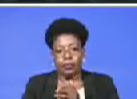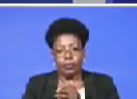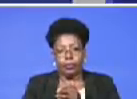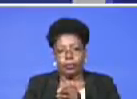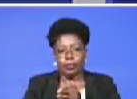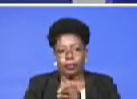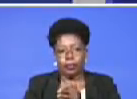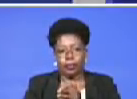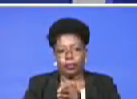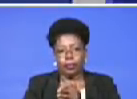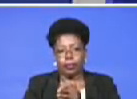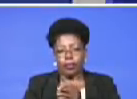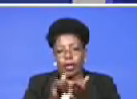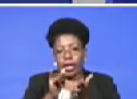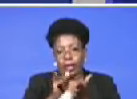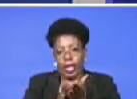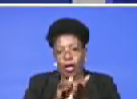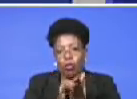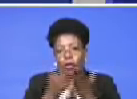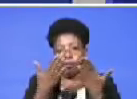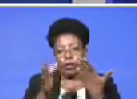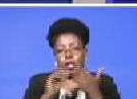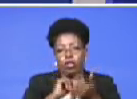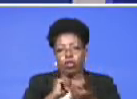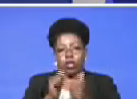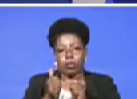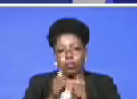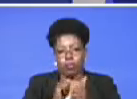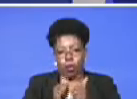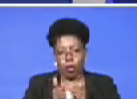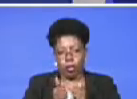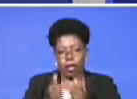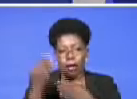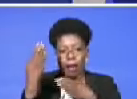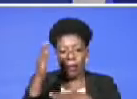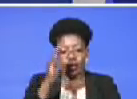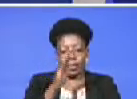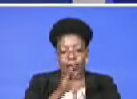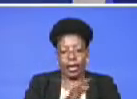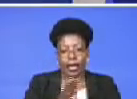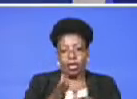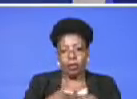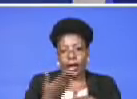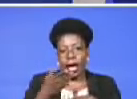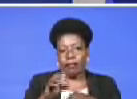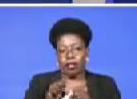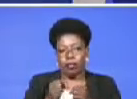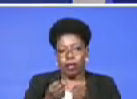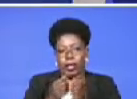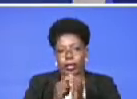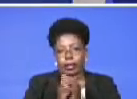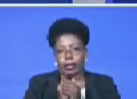Rattlers. And that will do it for sports. Stay tuned. The Bahamas Tonight comes back after the break.